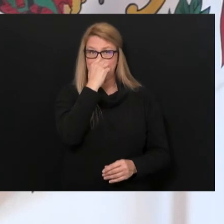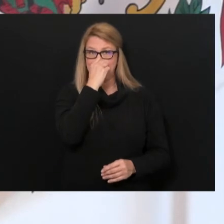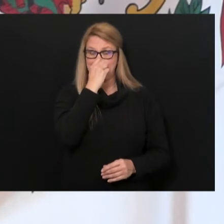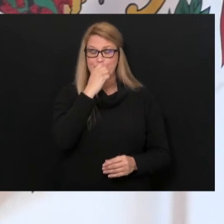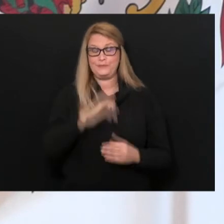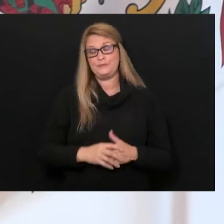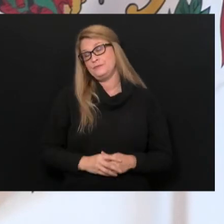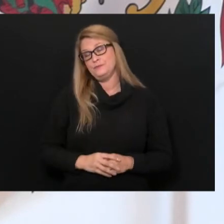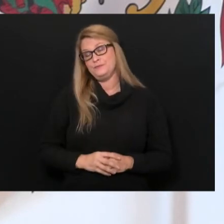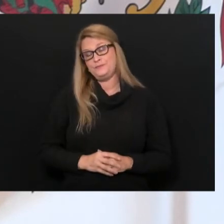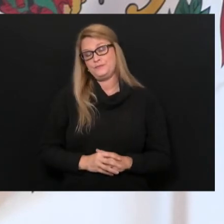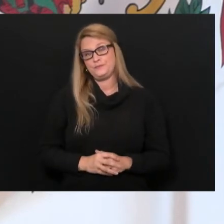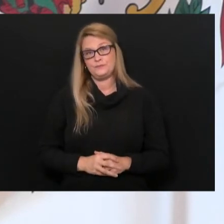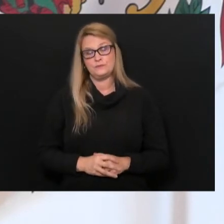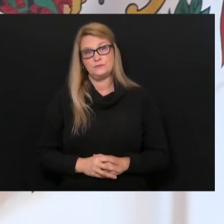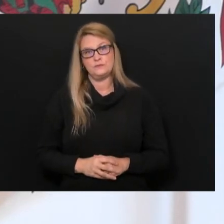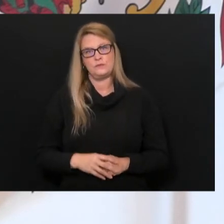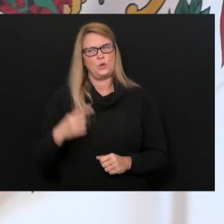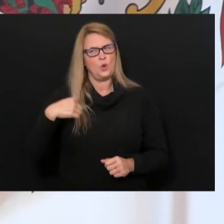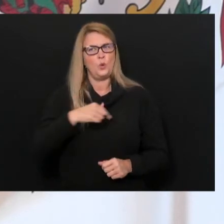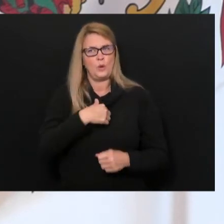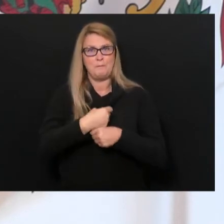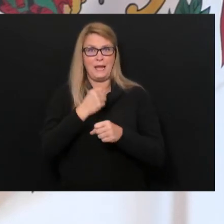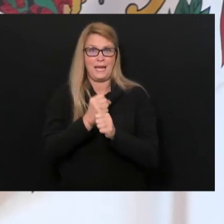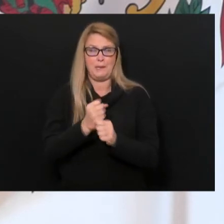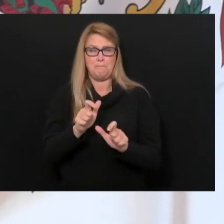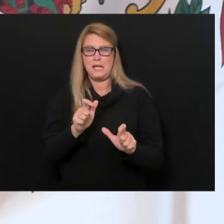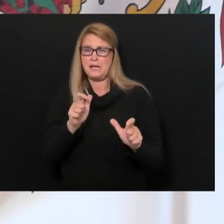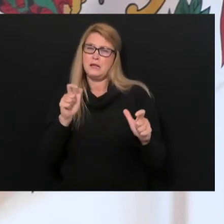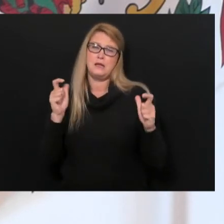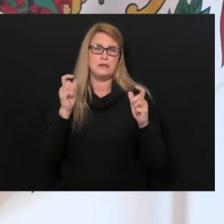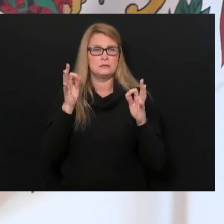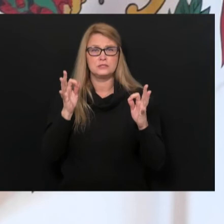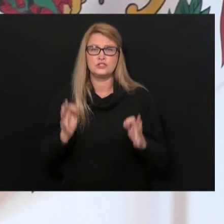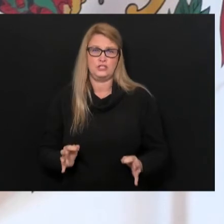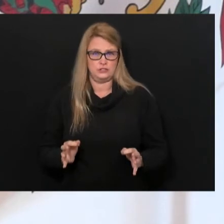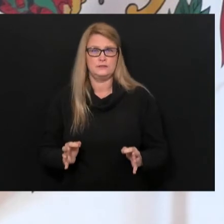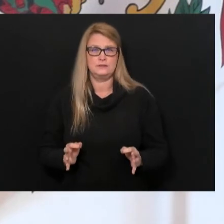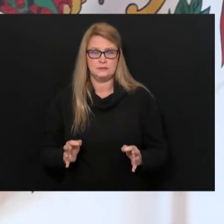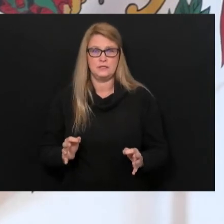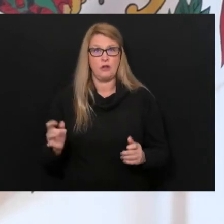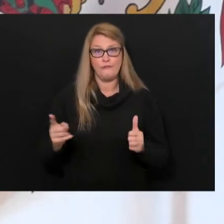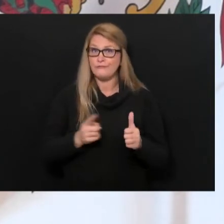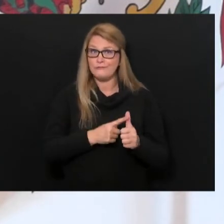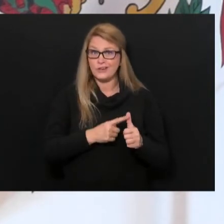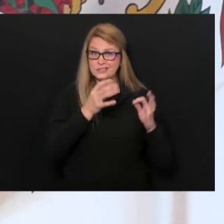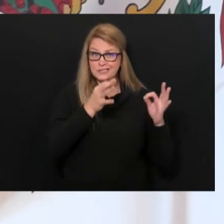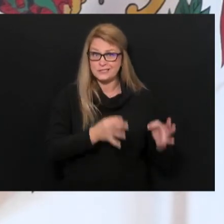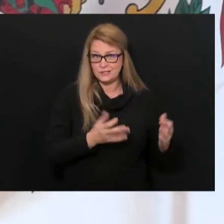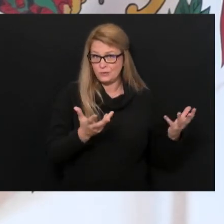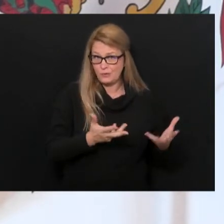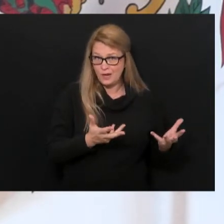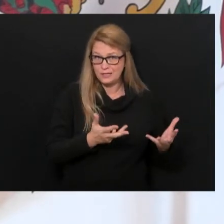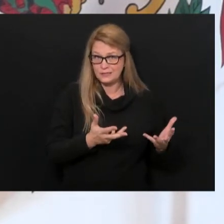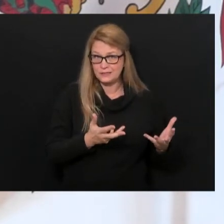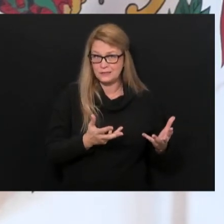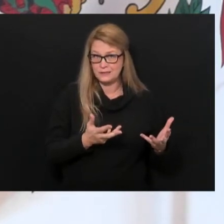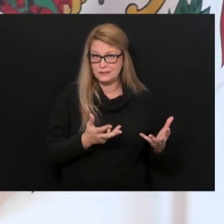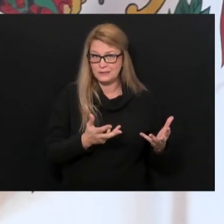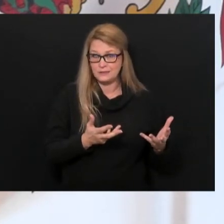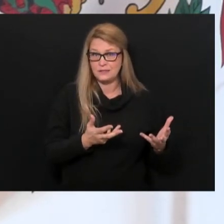be major, major decisions that were made. The first decision was just this: we were almost through, for all